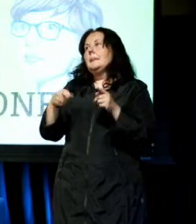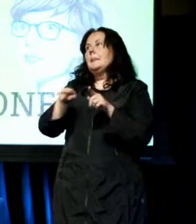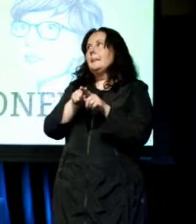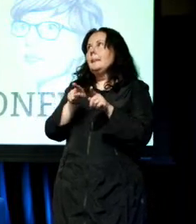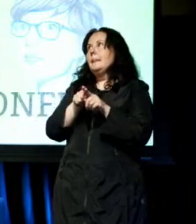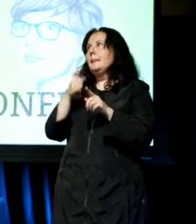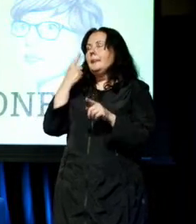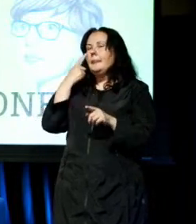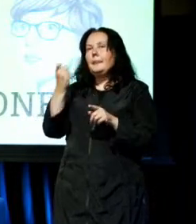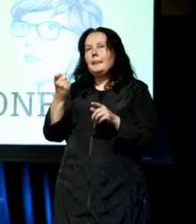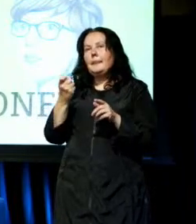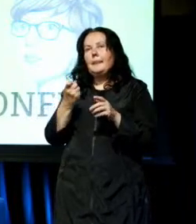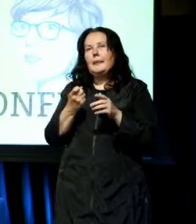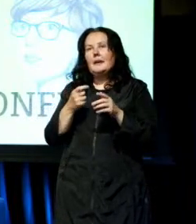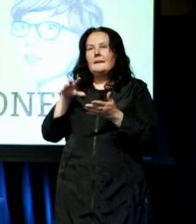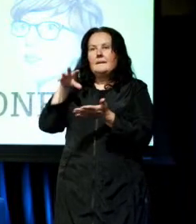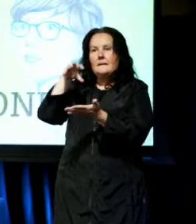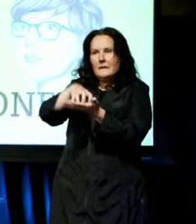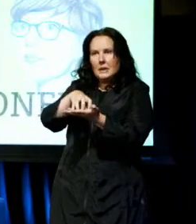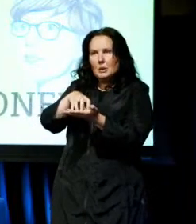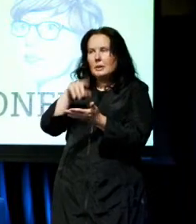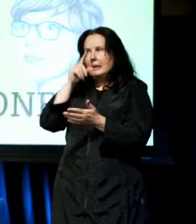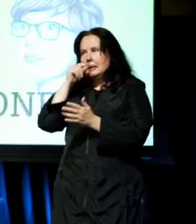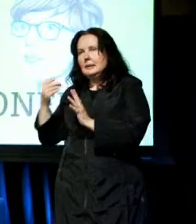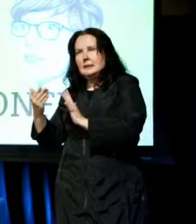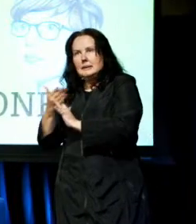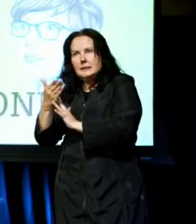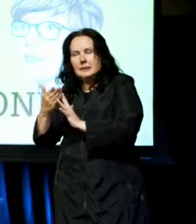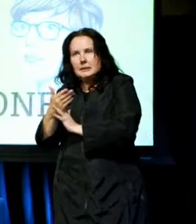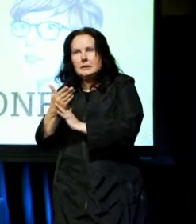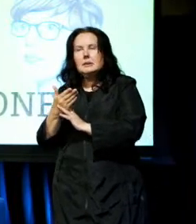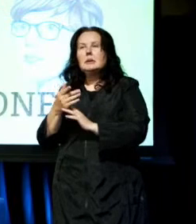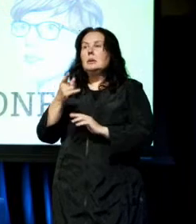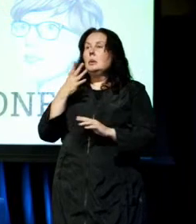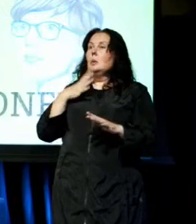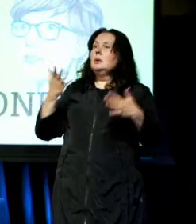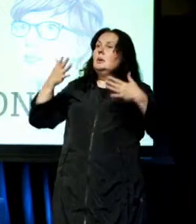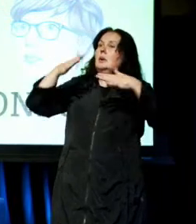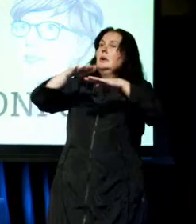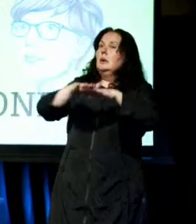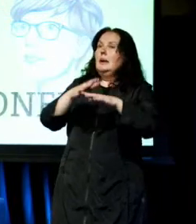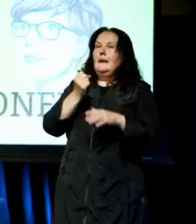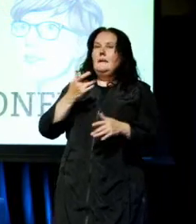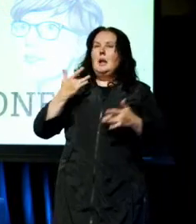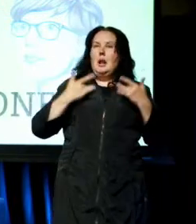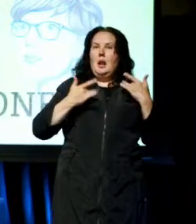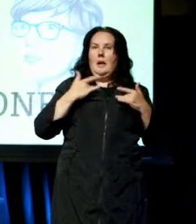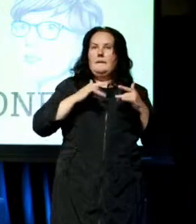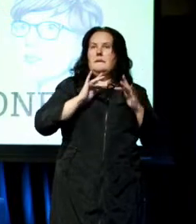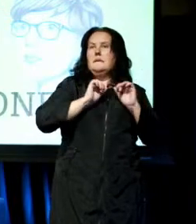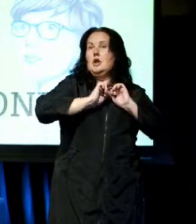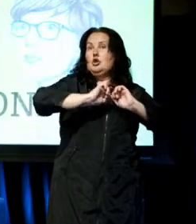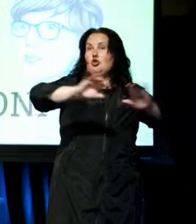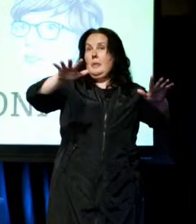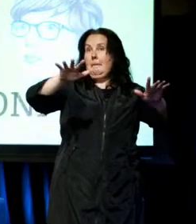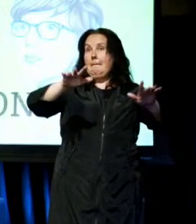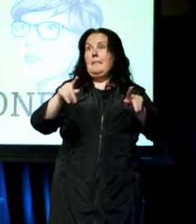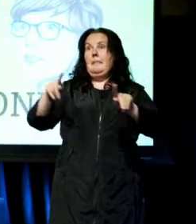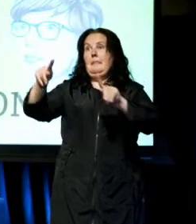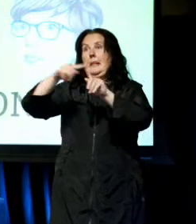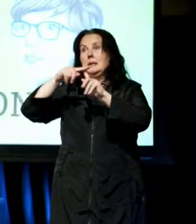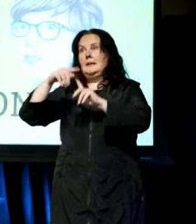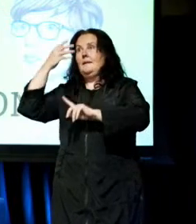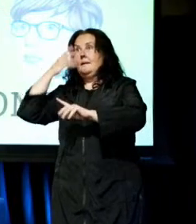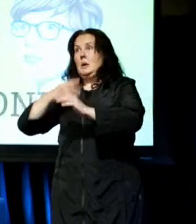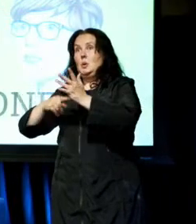Finding a venue that's accessible, and then you've got to do, if you want to do hybrid events so that you have the online live stream as well,